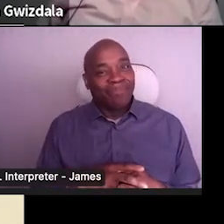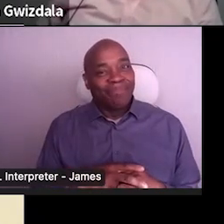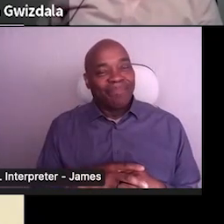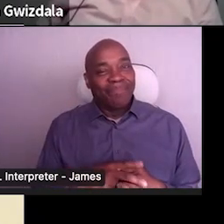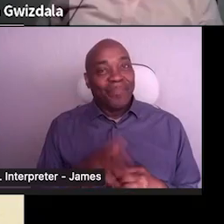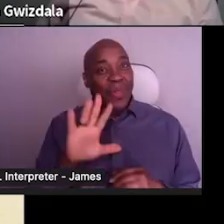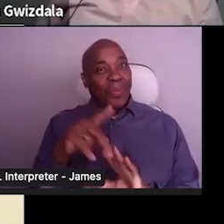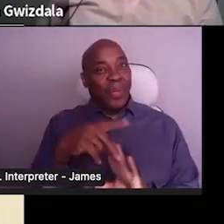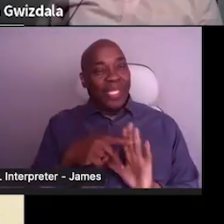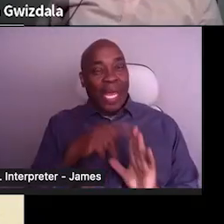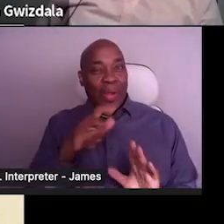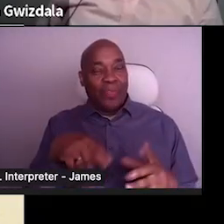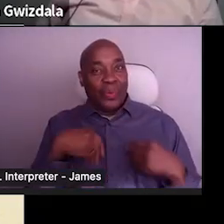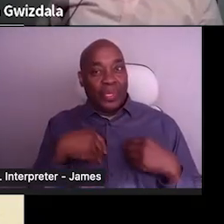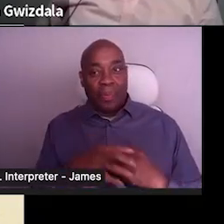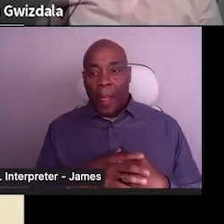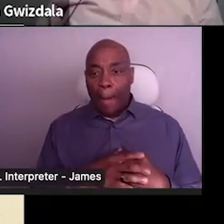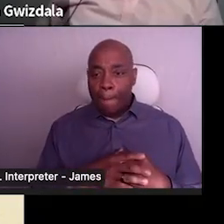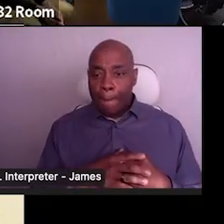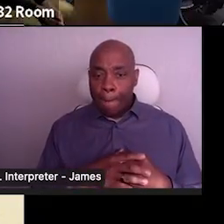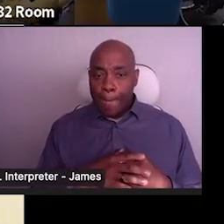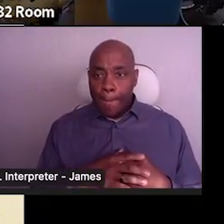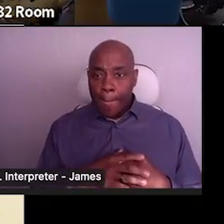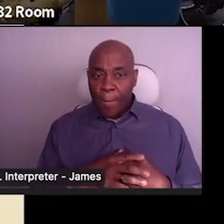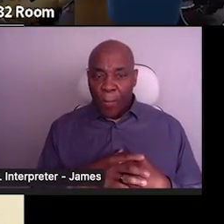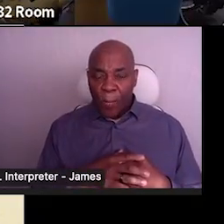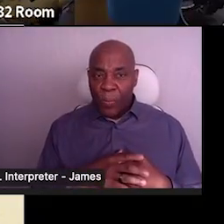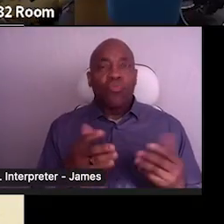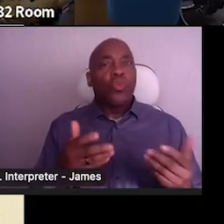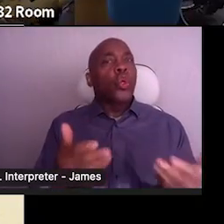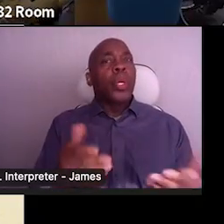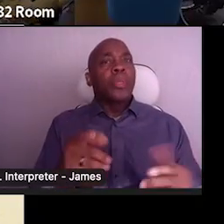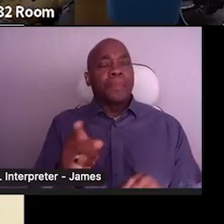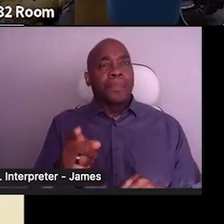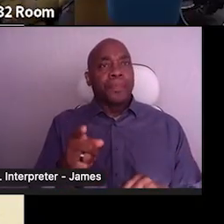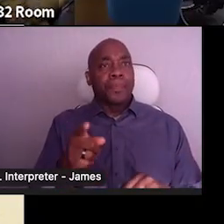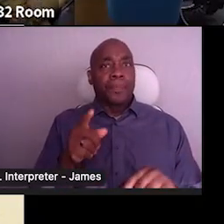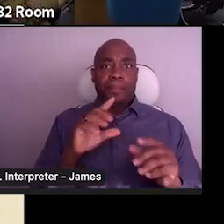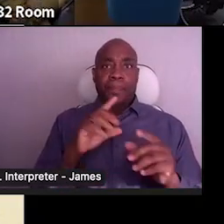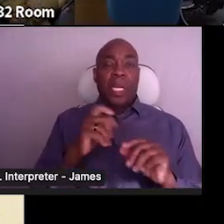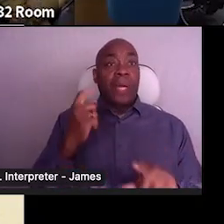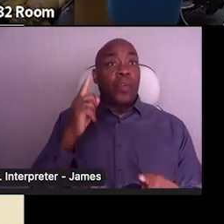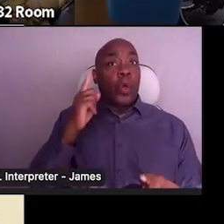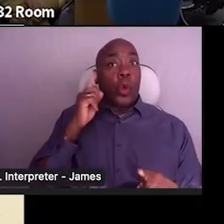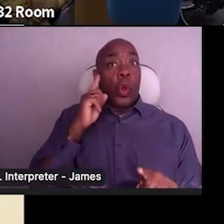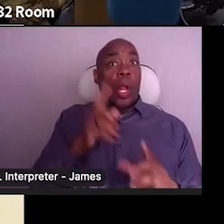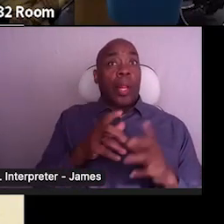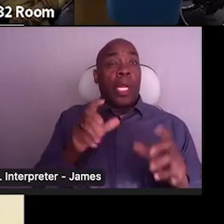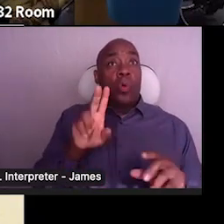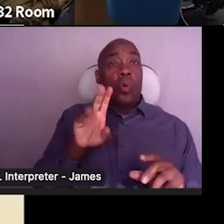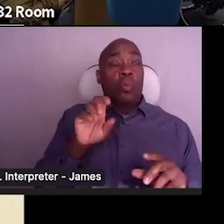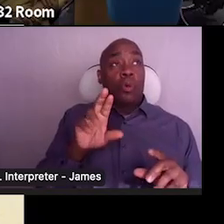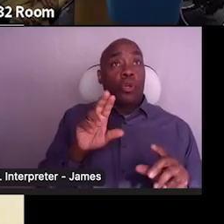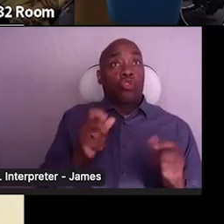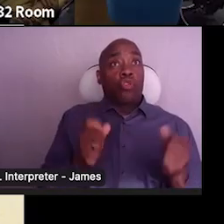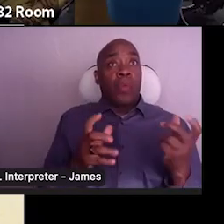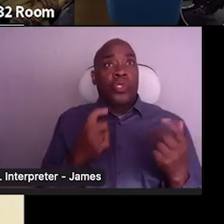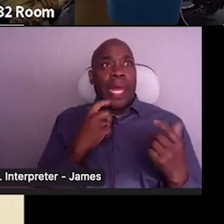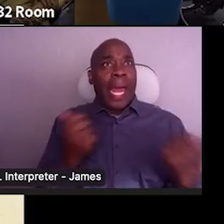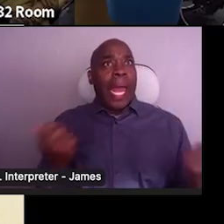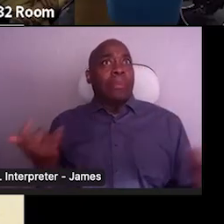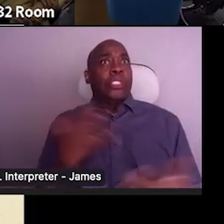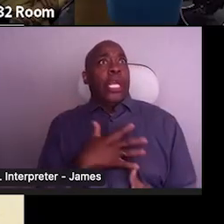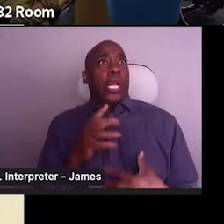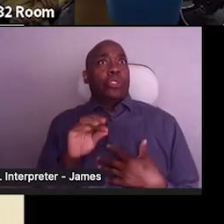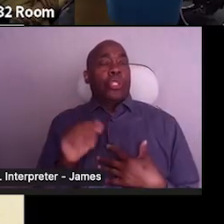that policy. I've heard of a lot of. Go ahead. I said I've heard of a lot of Uber drivers being like, I'm